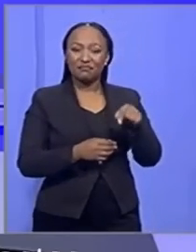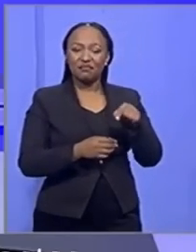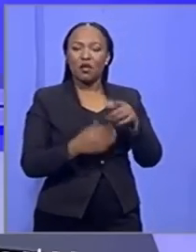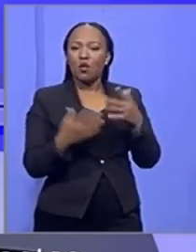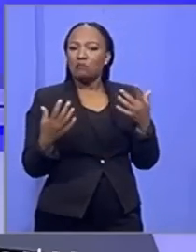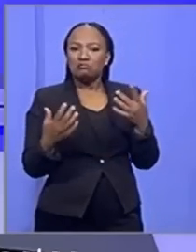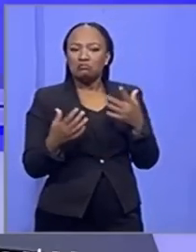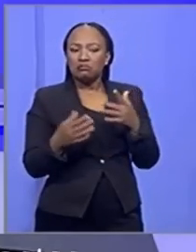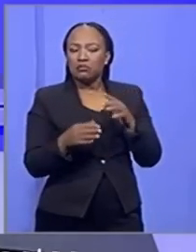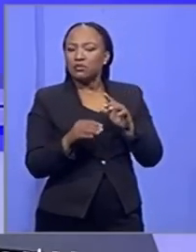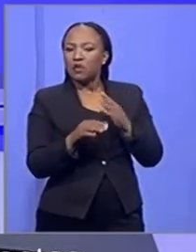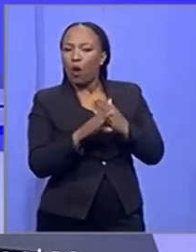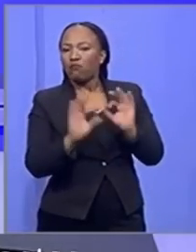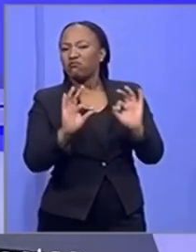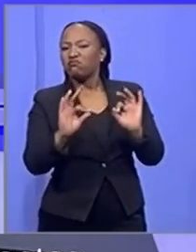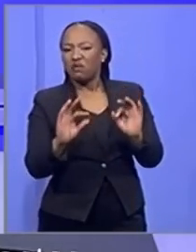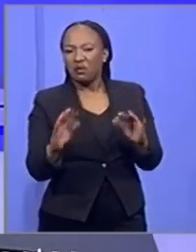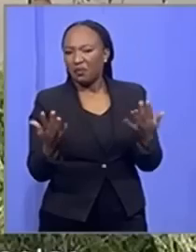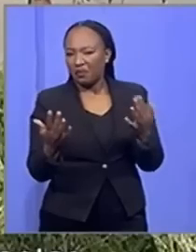šomego ka tshwanelo.